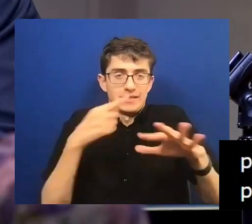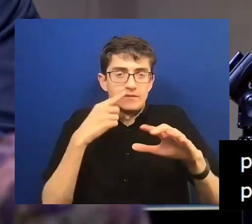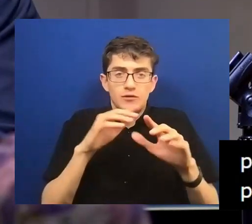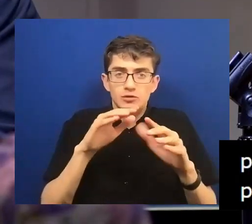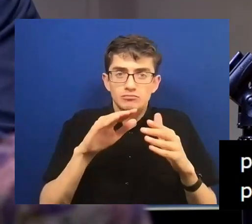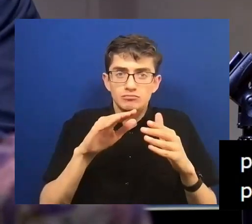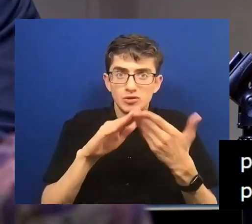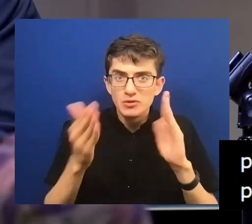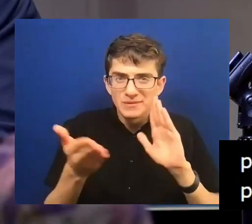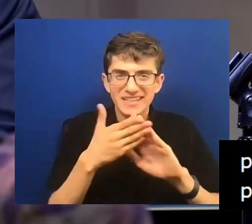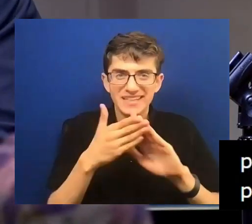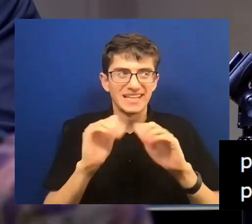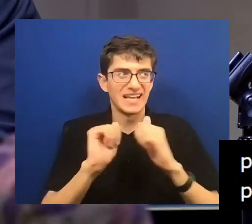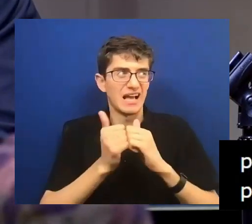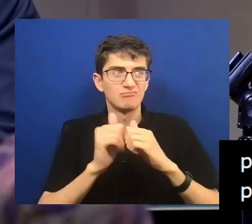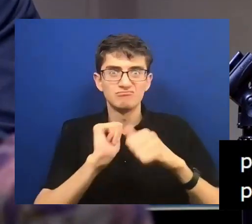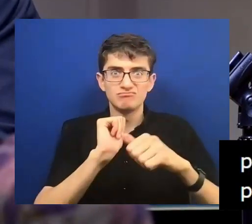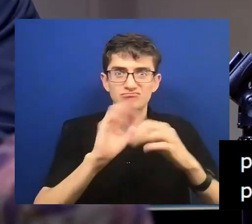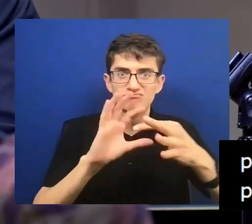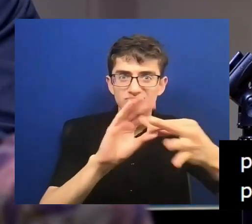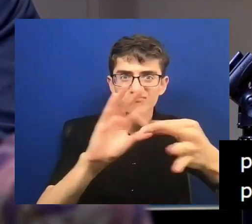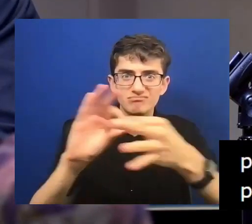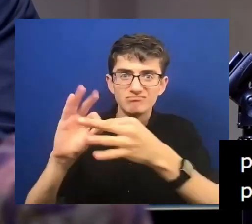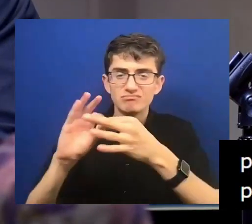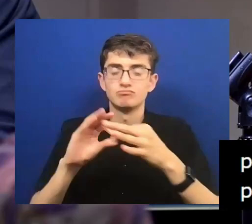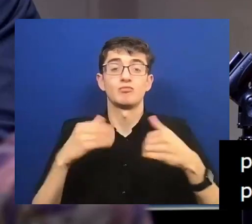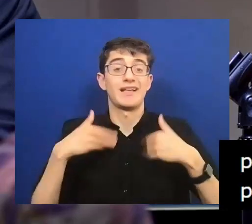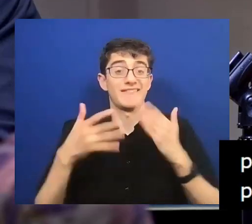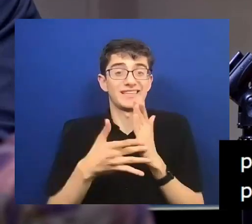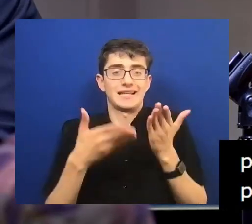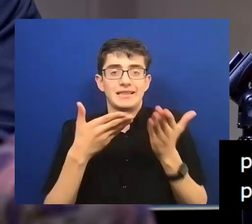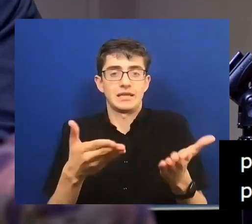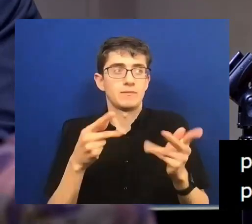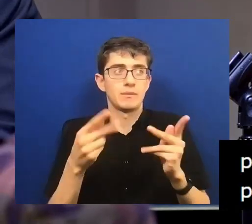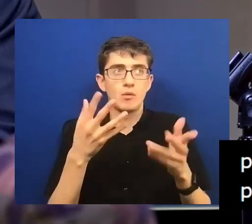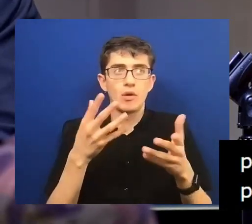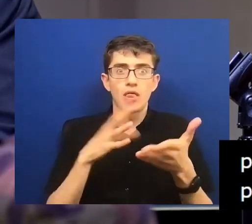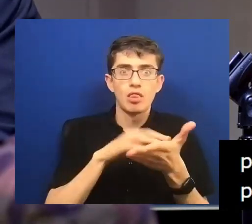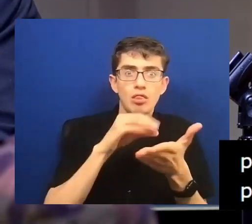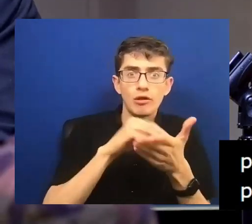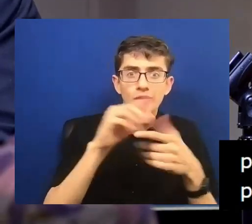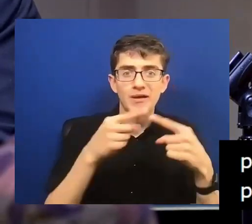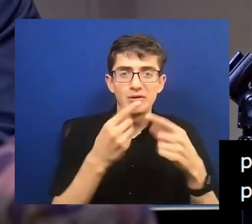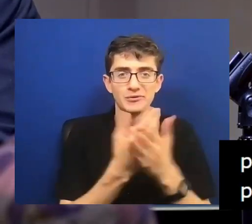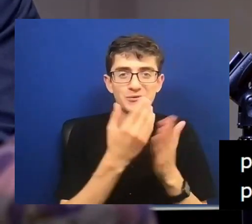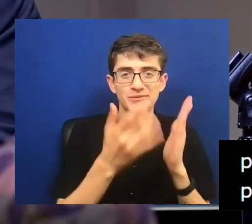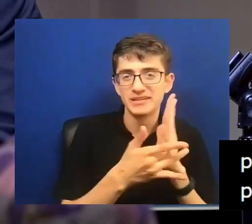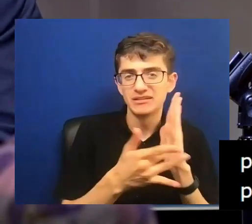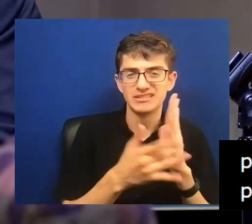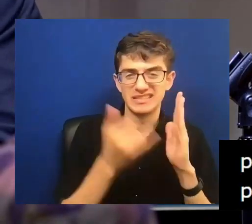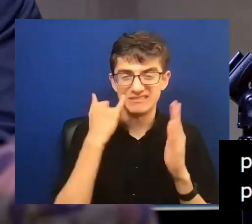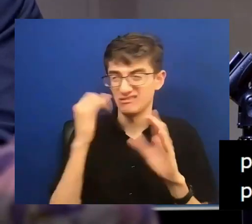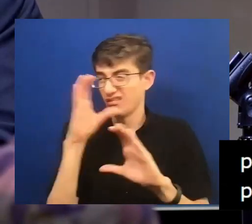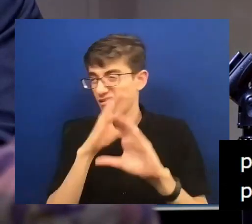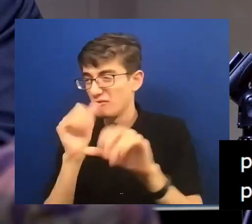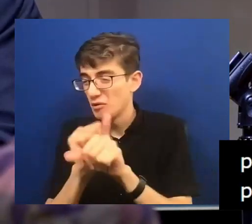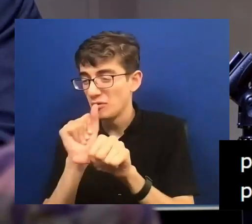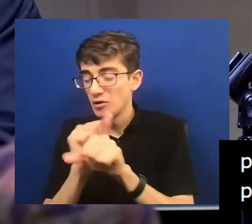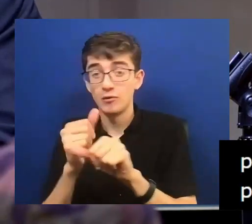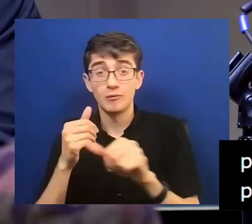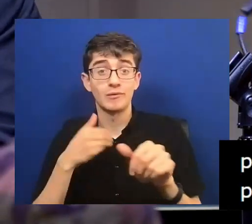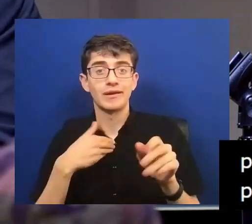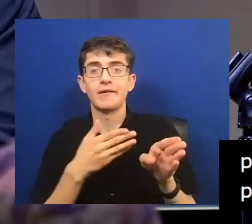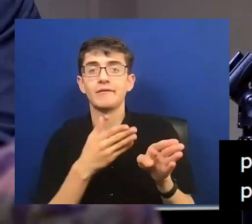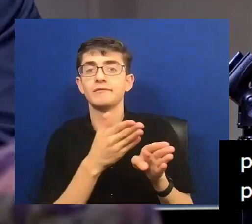where people get to be exposed to emerging technology. They come in, they're looking for careers. They can be pushed into our career services department,